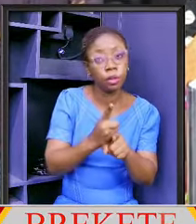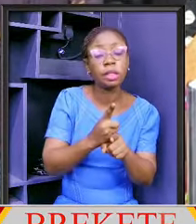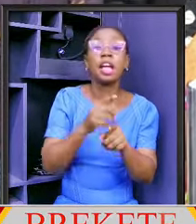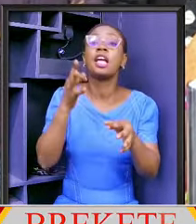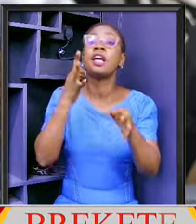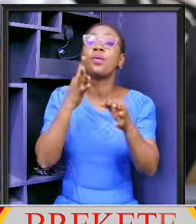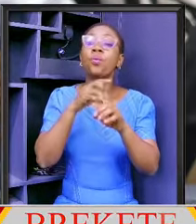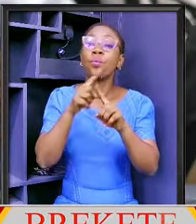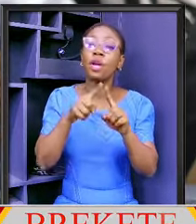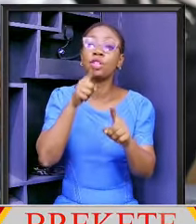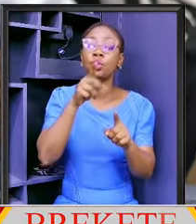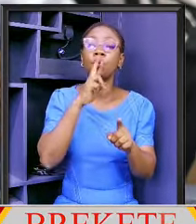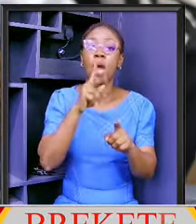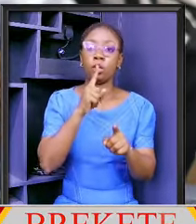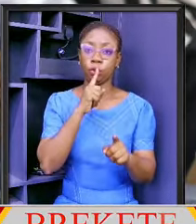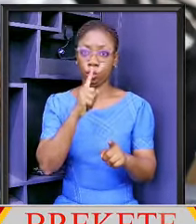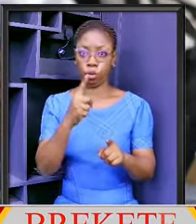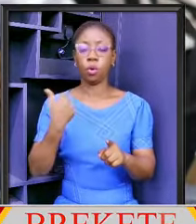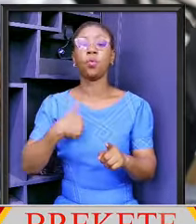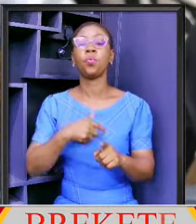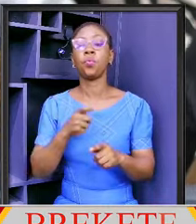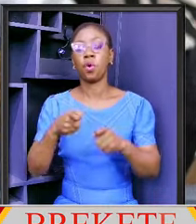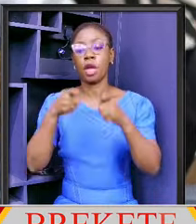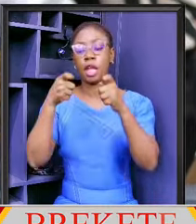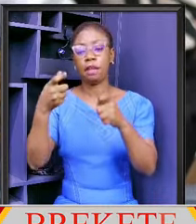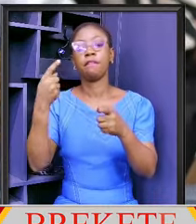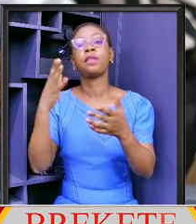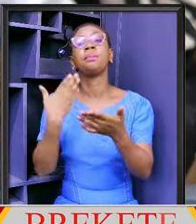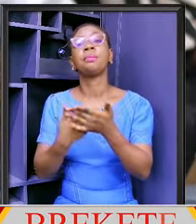we go give the money to the family. Yes, sir.